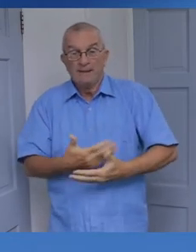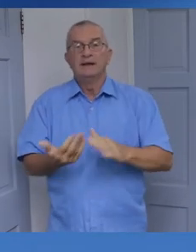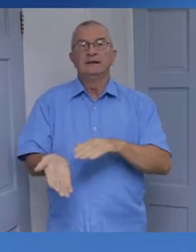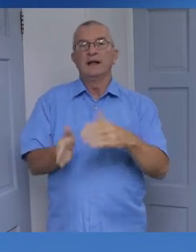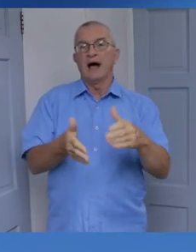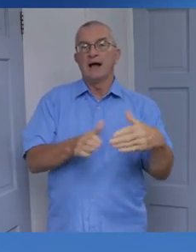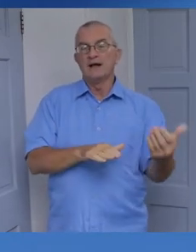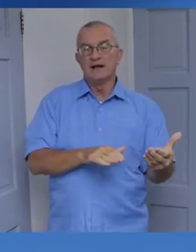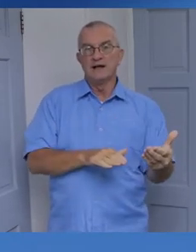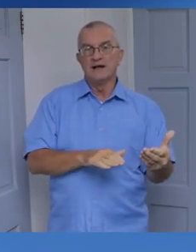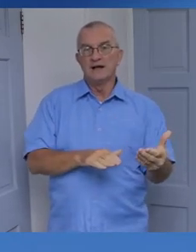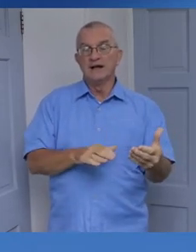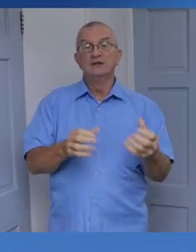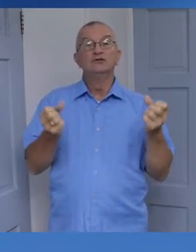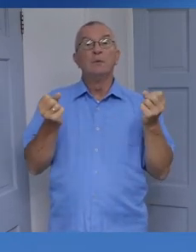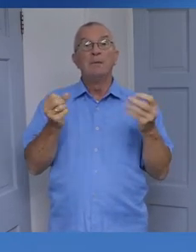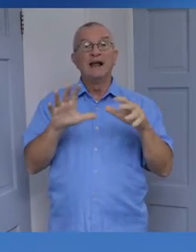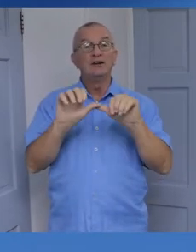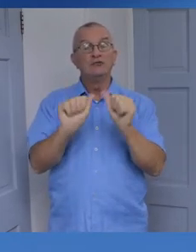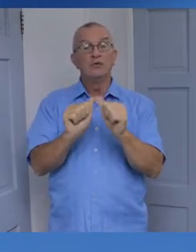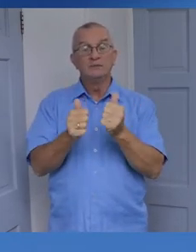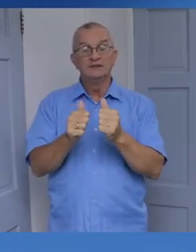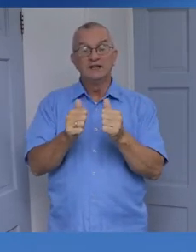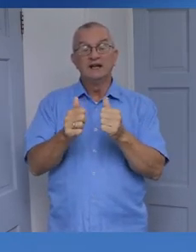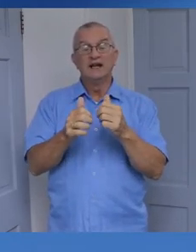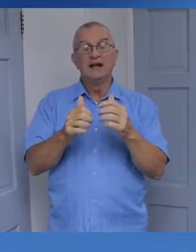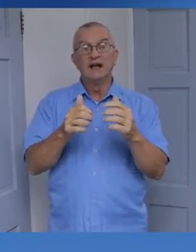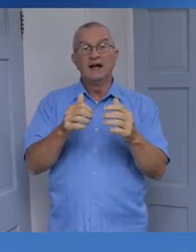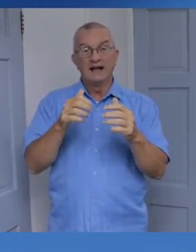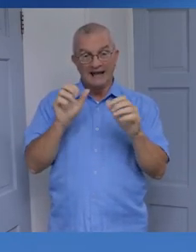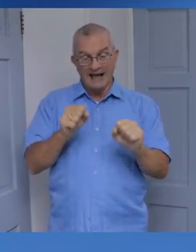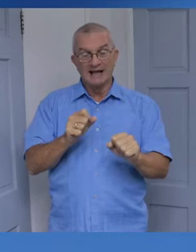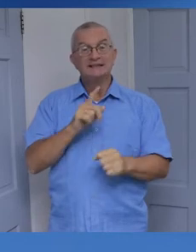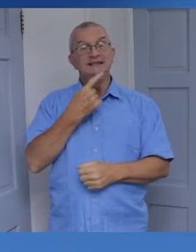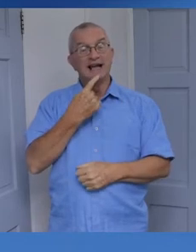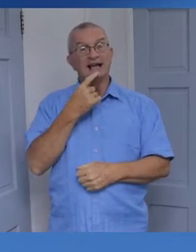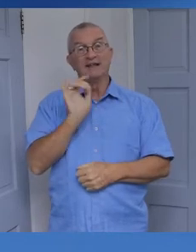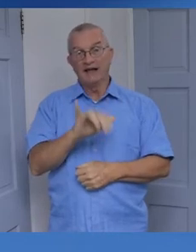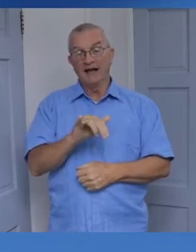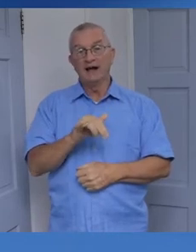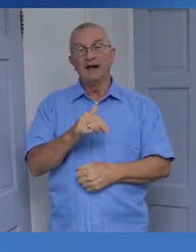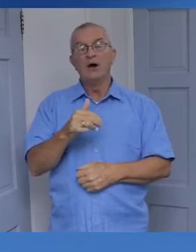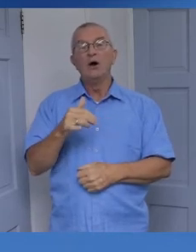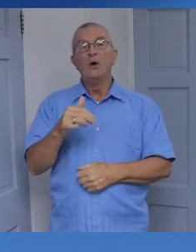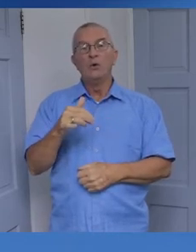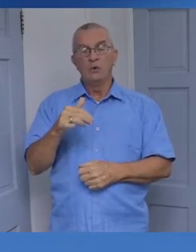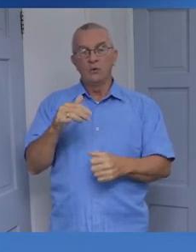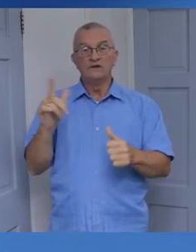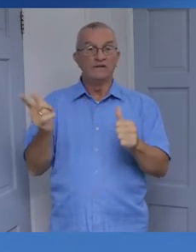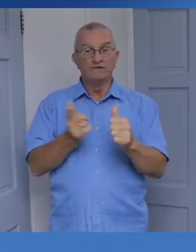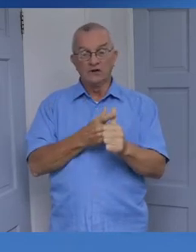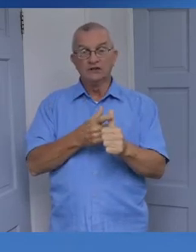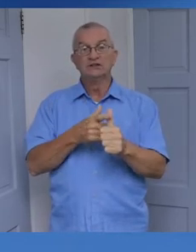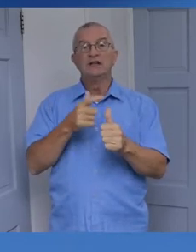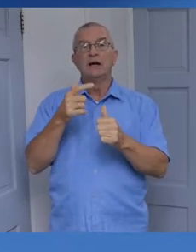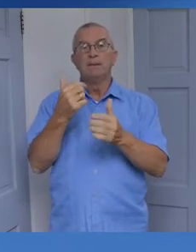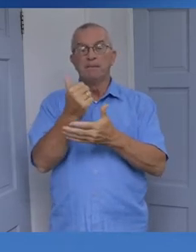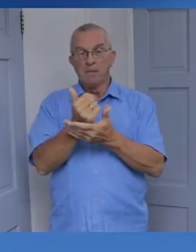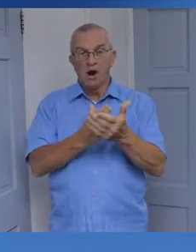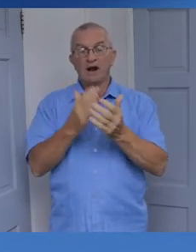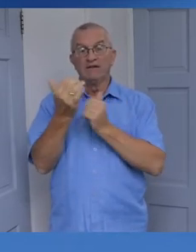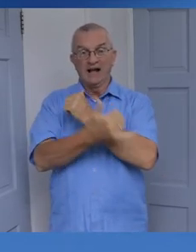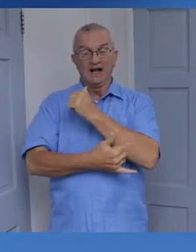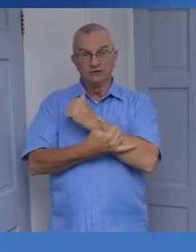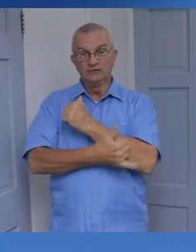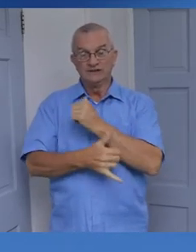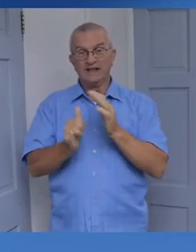of Guyana can boast that it is among the first set of countries registered with the International